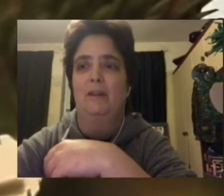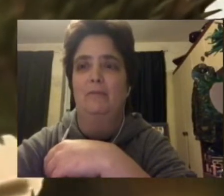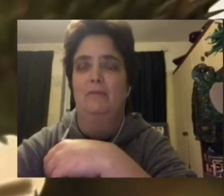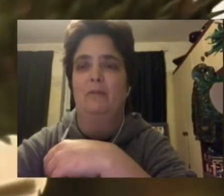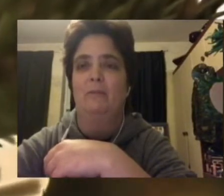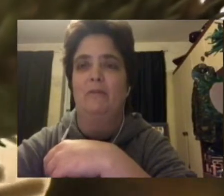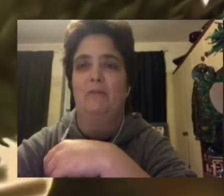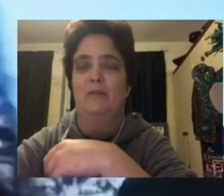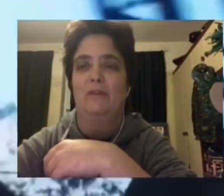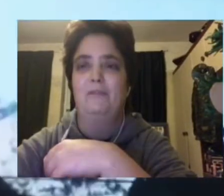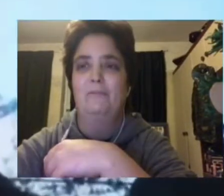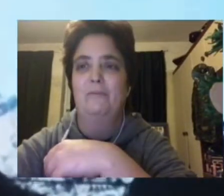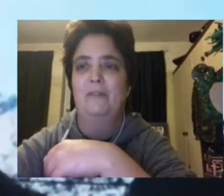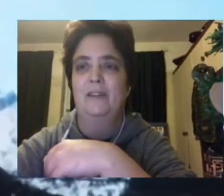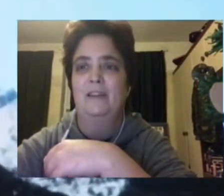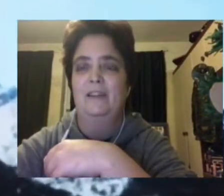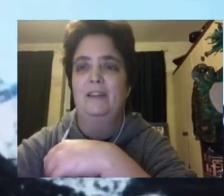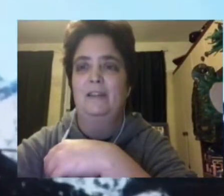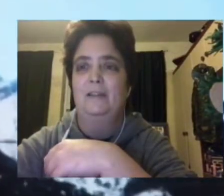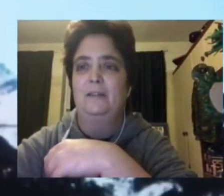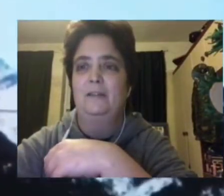we're stressed we're so stressed we may have some ice cream we're so stressed